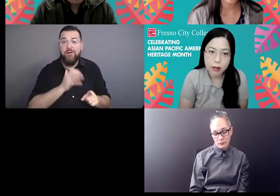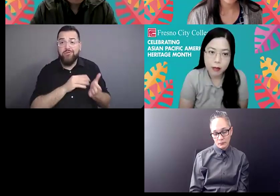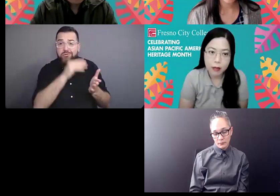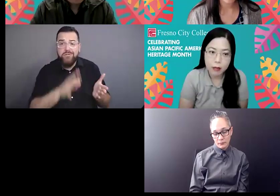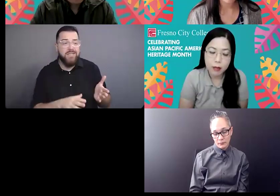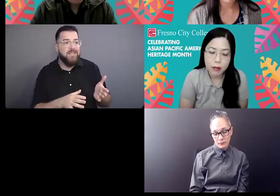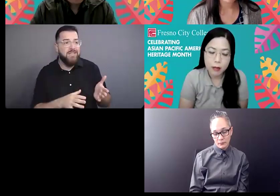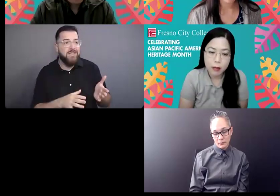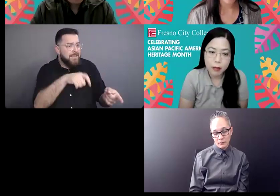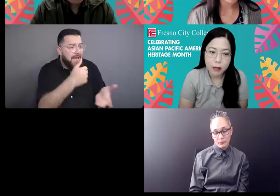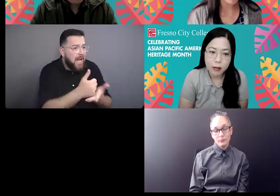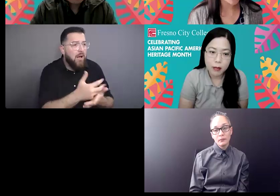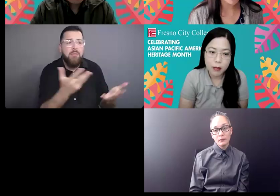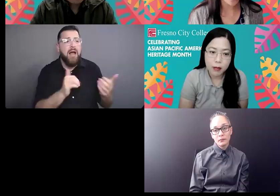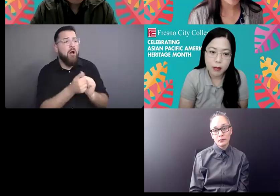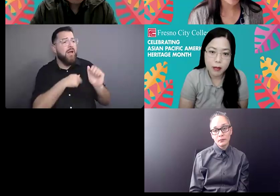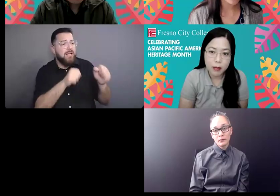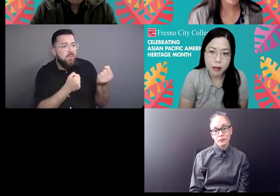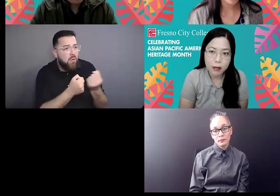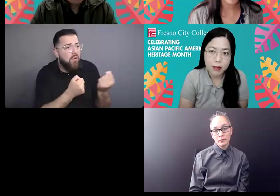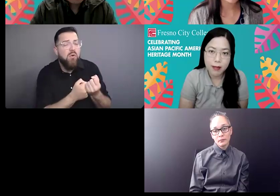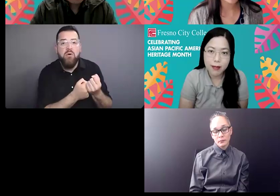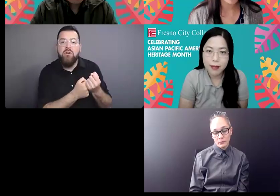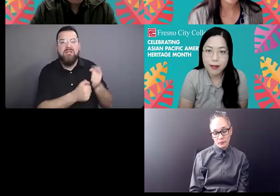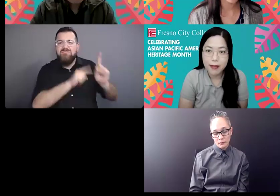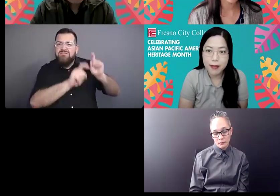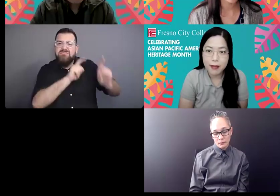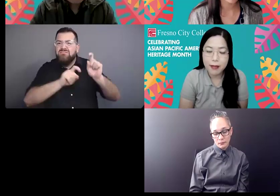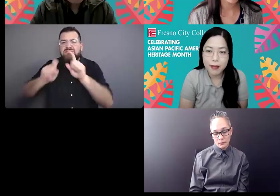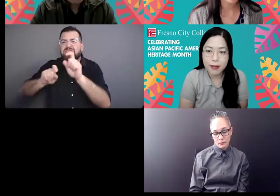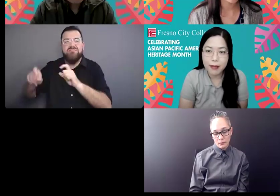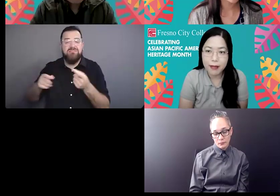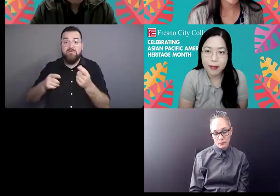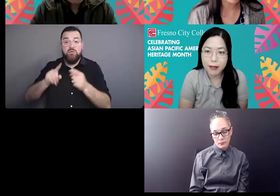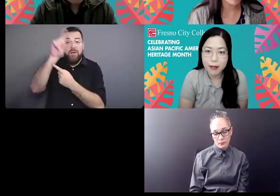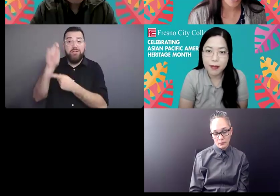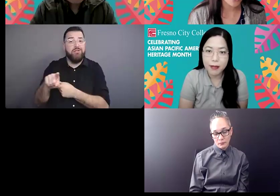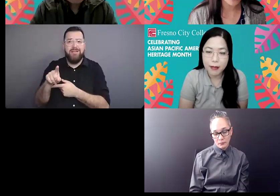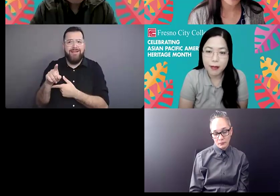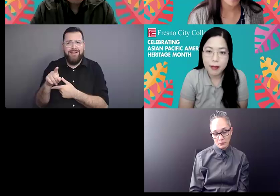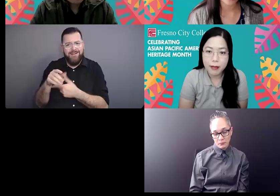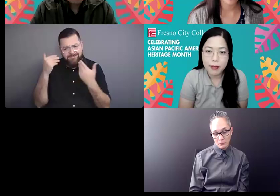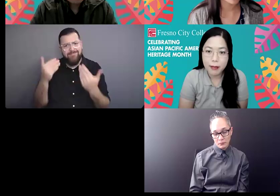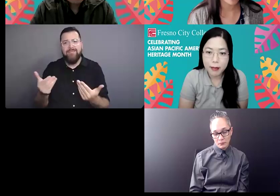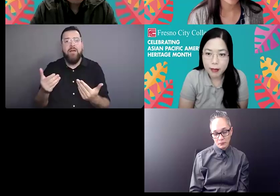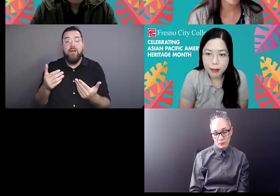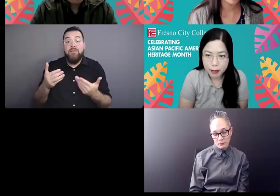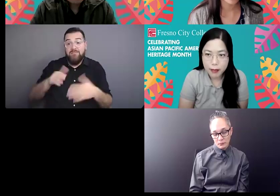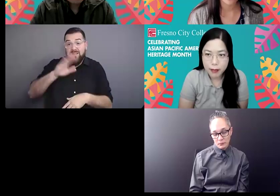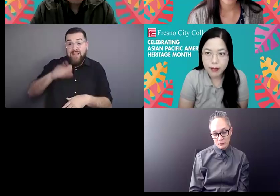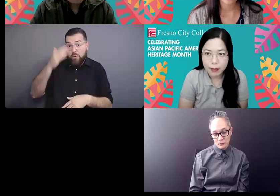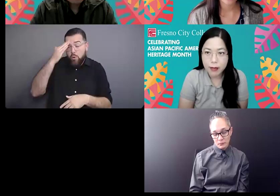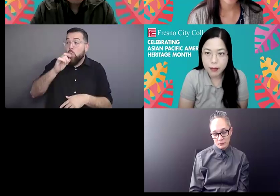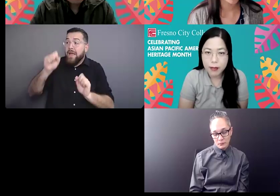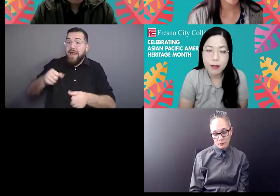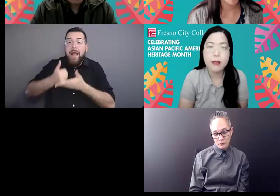you with? Ask lots of questions. You never know who's going to be able to help guide you in a way that you never thought you'd even